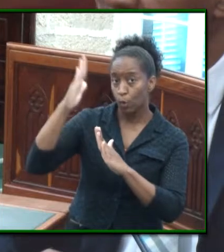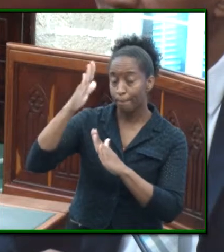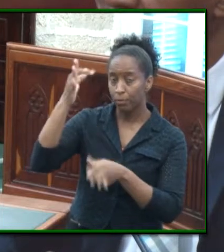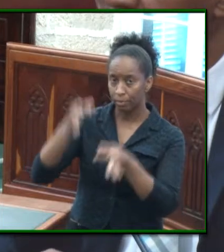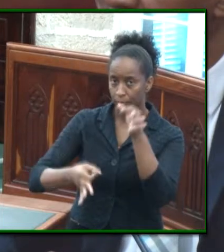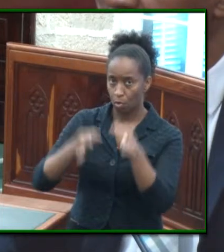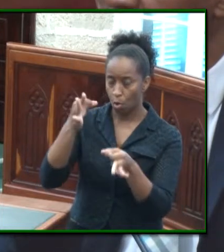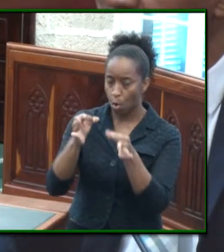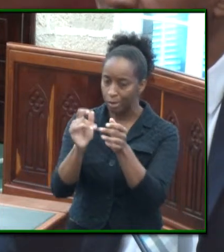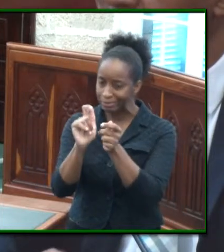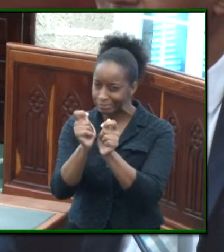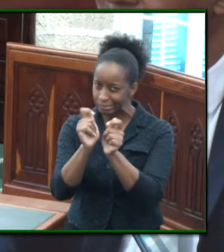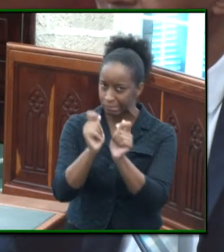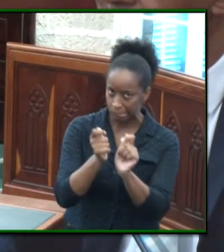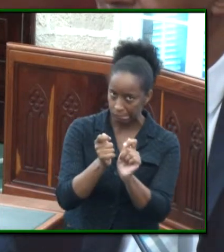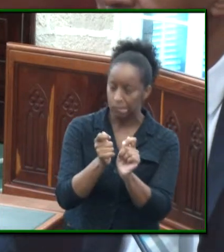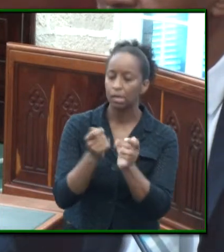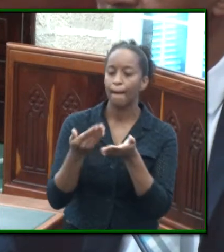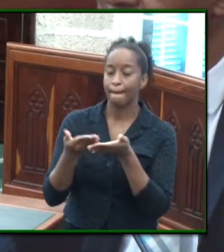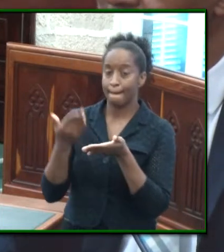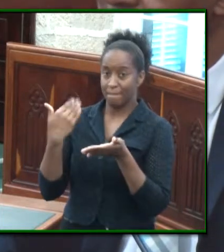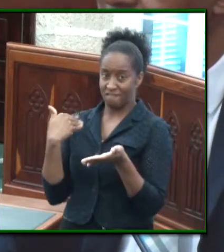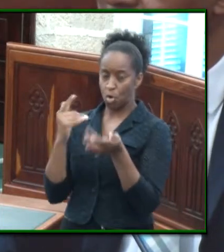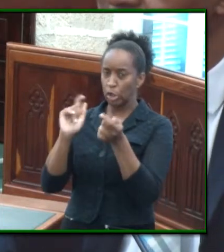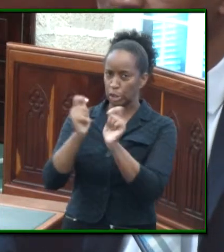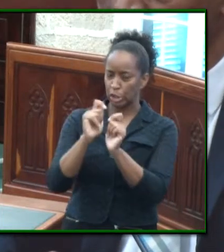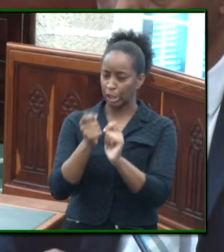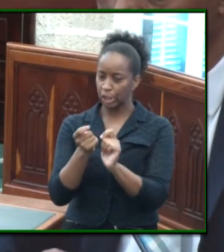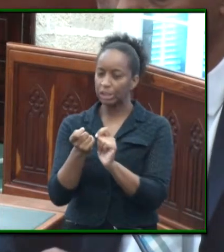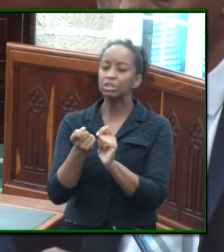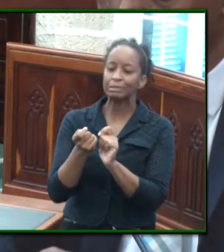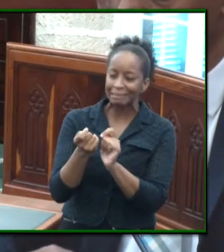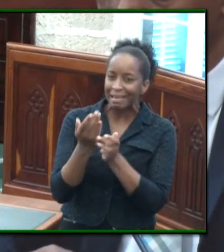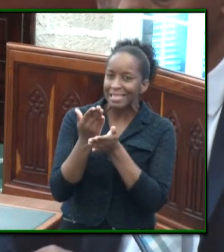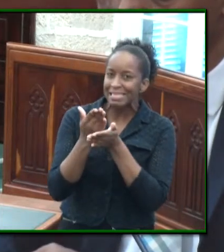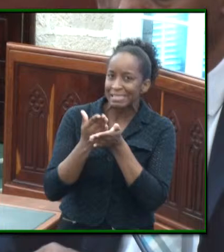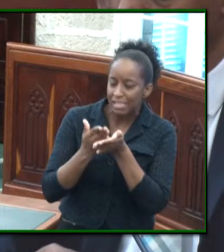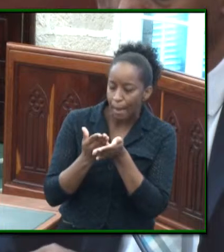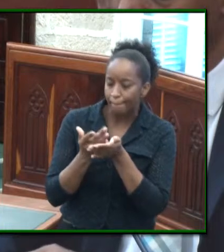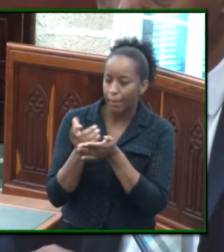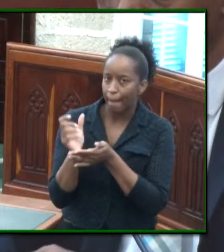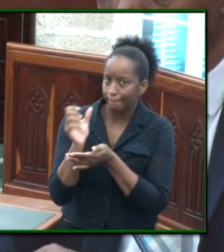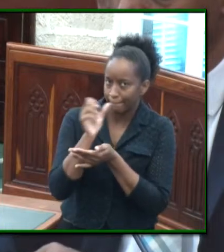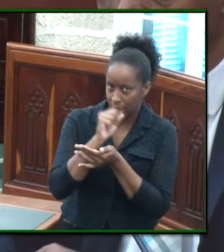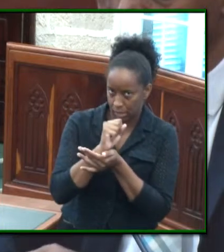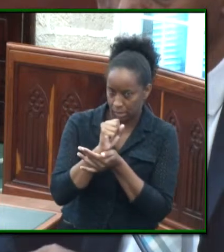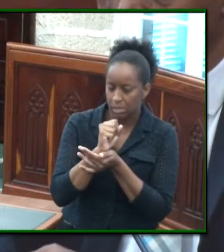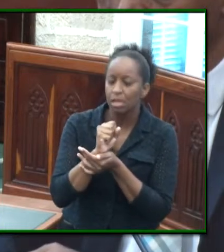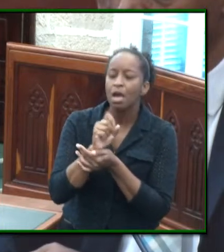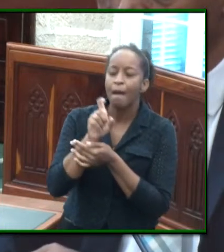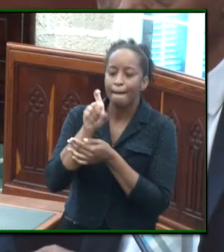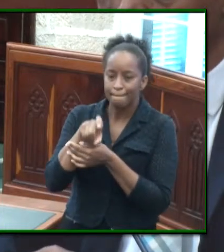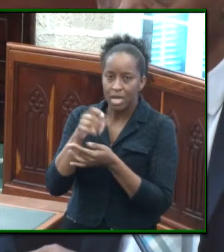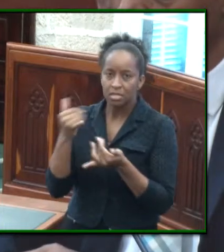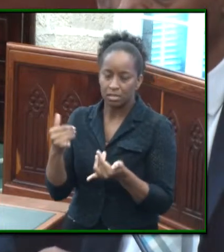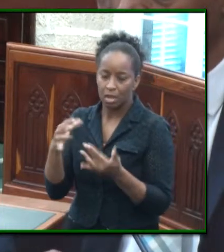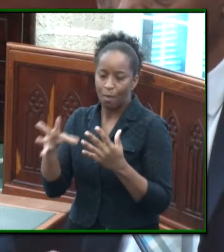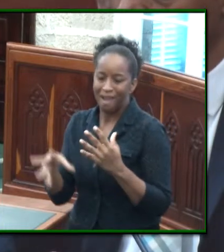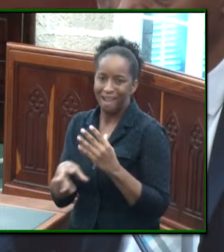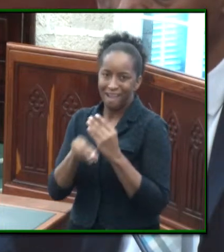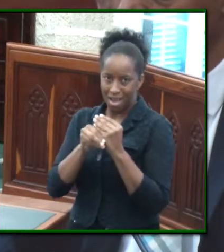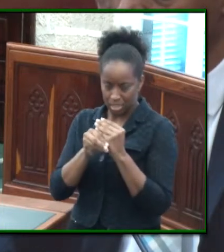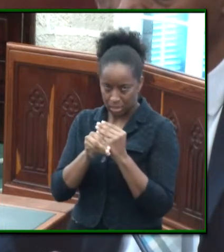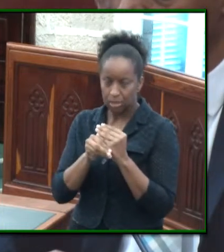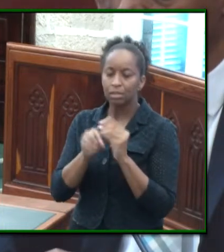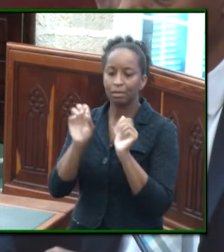matters, but those can also be easily dealt with under practice direction. I regret that it has taken this long,